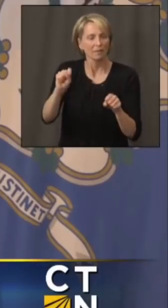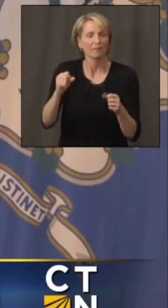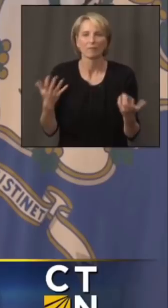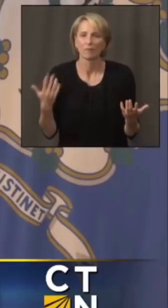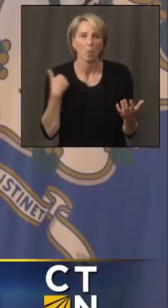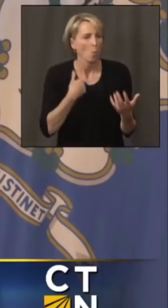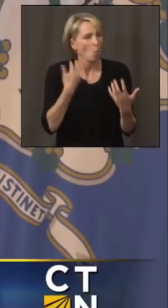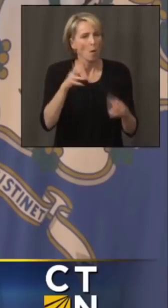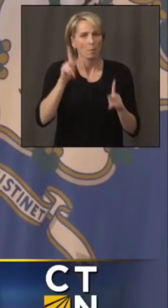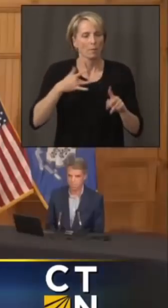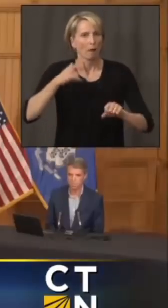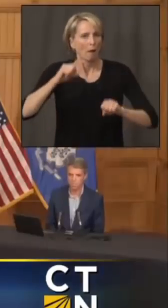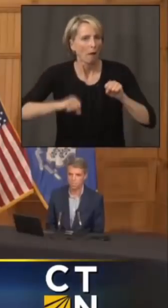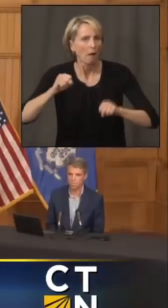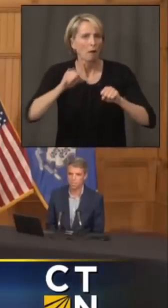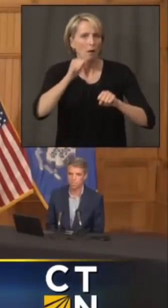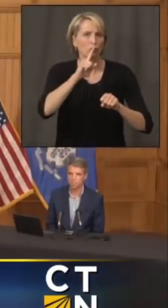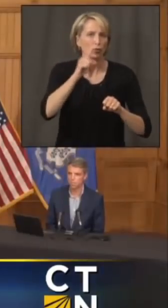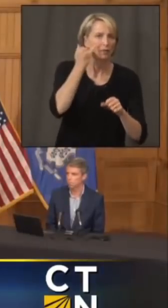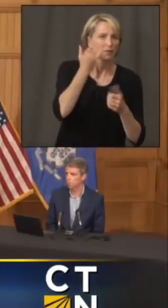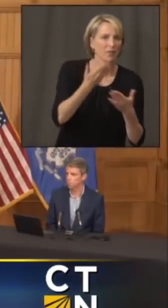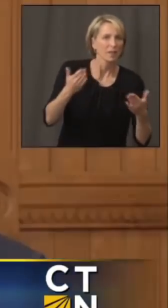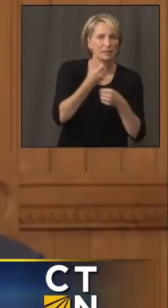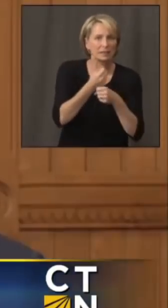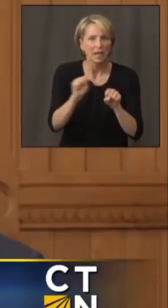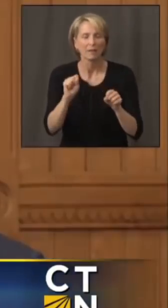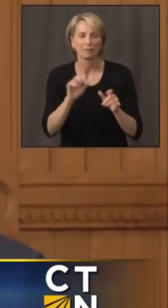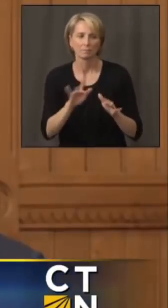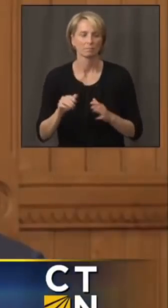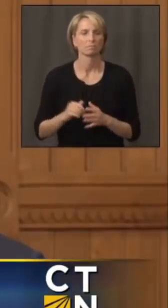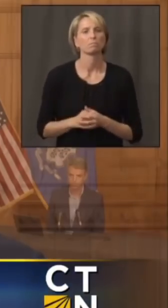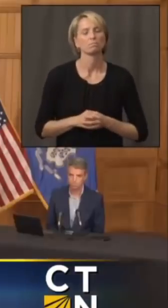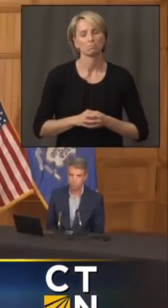them. Josh, anything else? Yeah, I think that's well said.